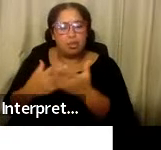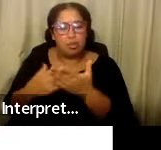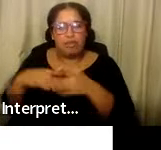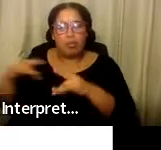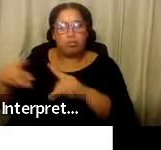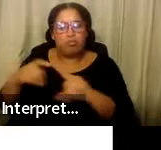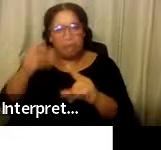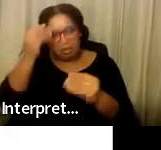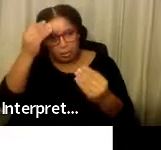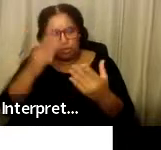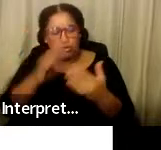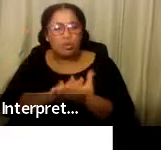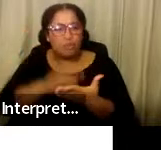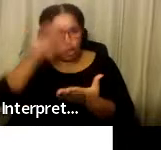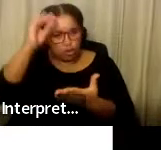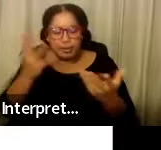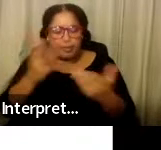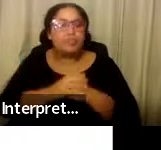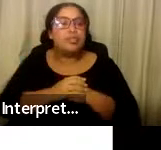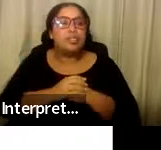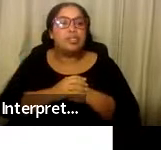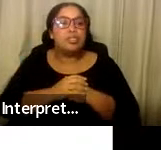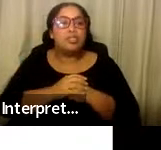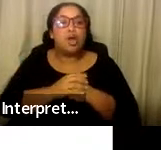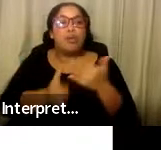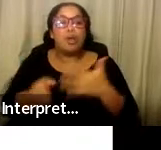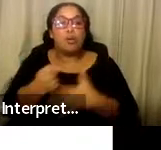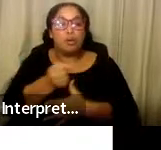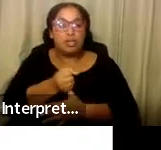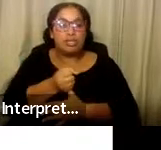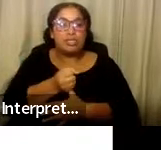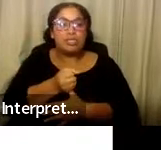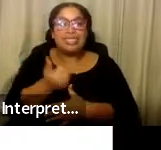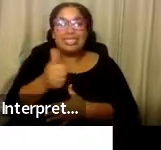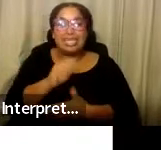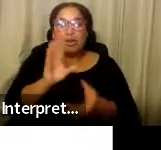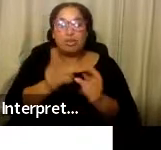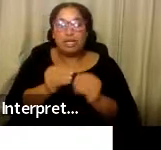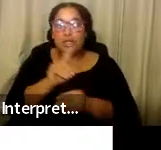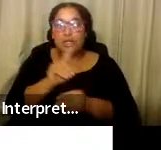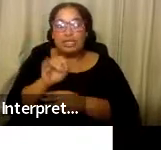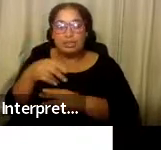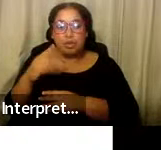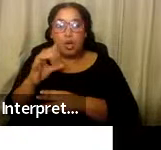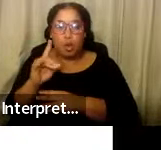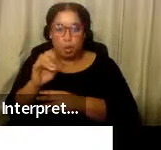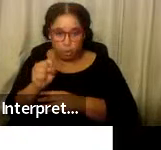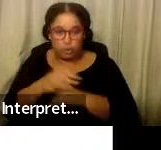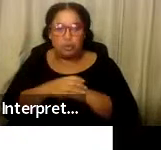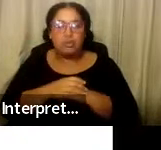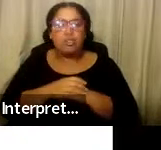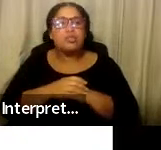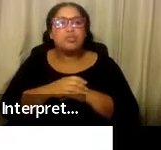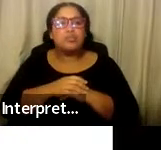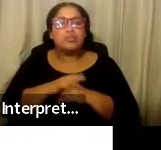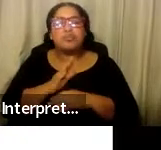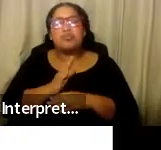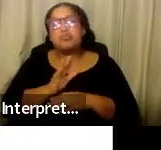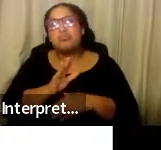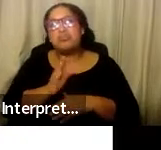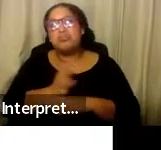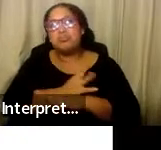We've reached out at this point, we prioritized 10 zip codes. And we did about anywhere